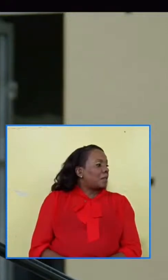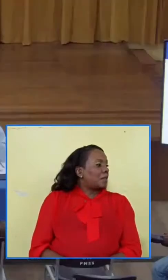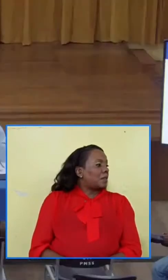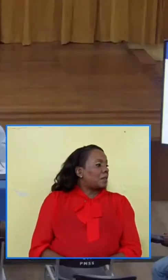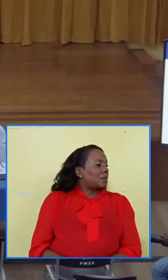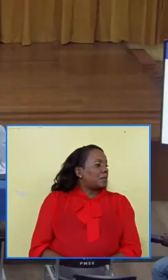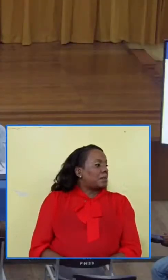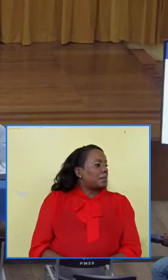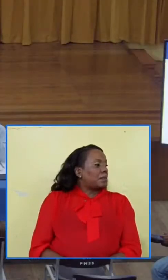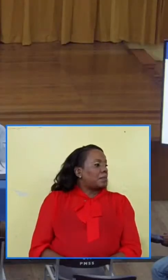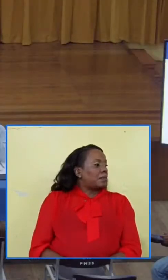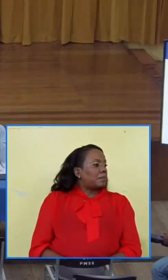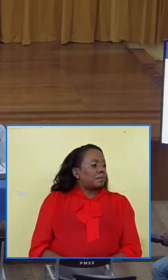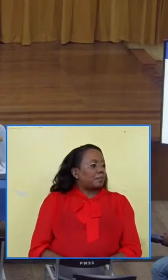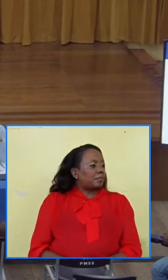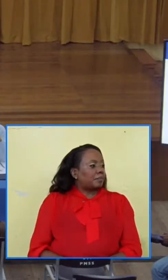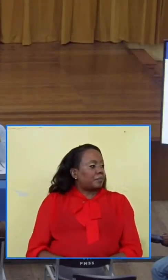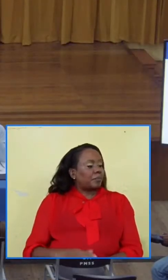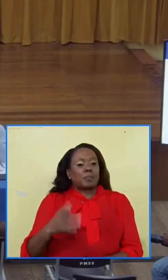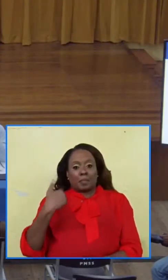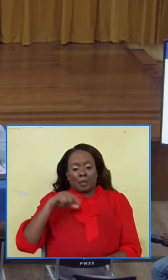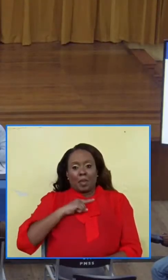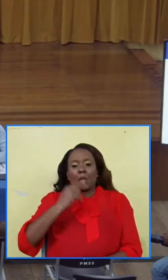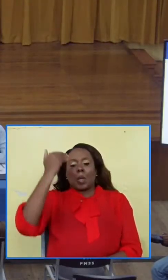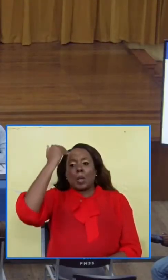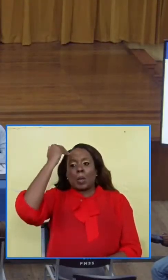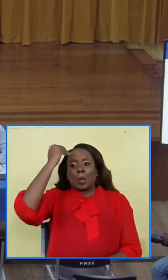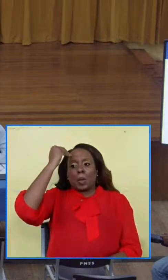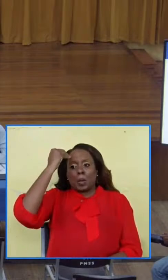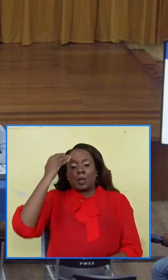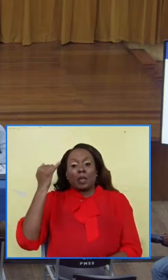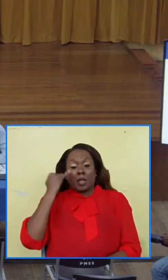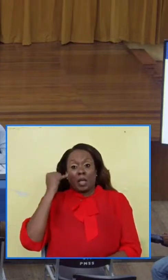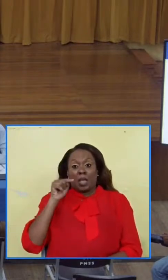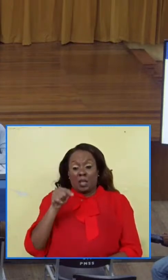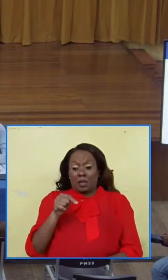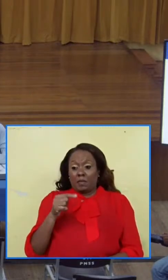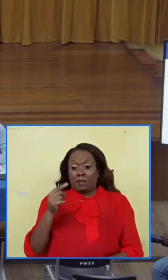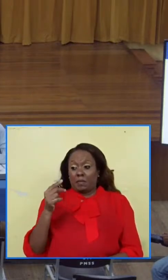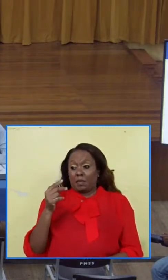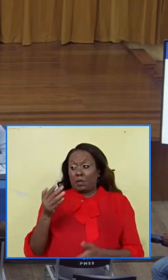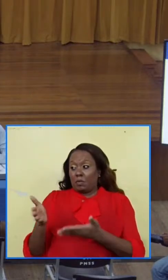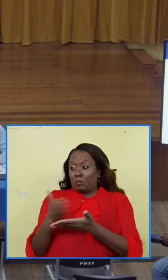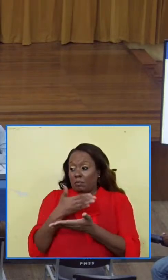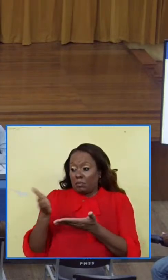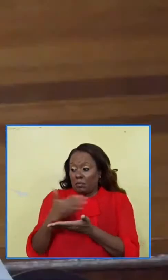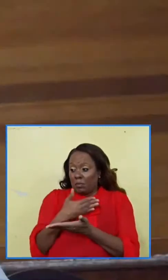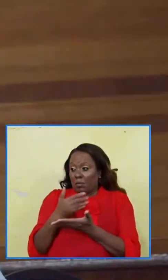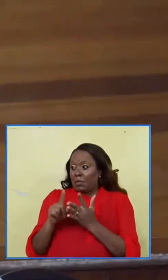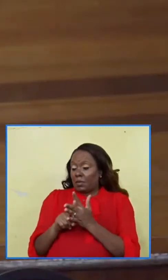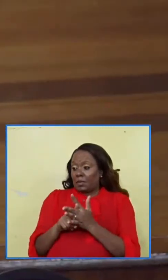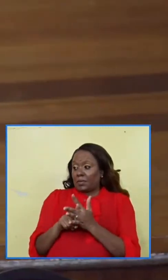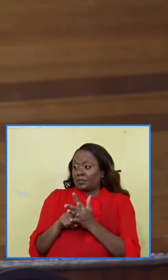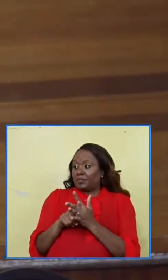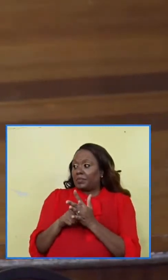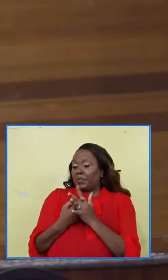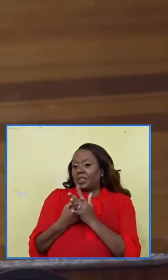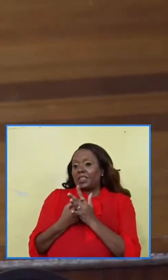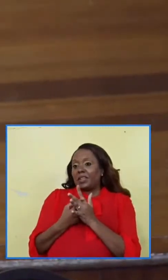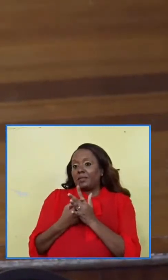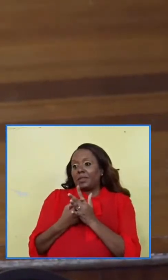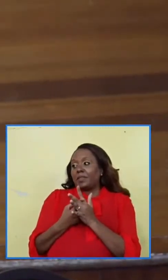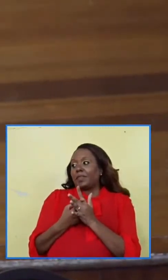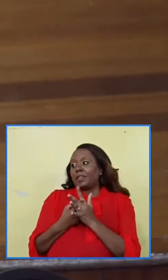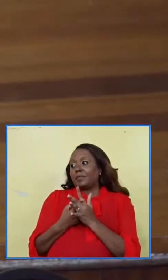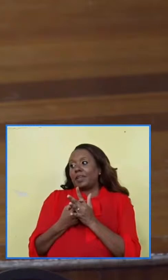We can't. It is recognized that if we go back to the very beginning, that the